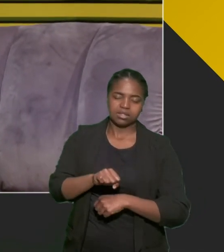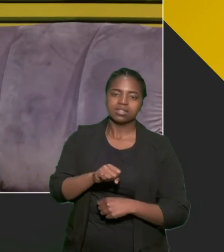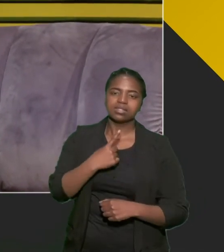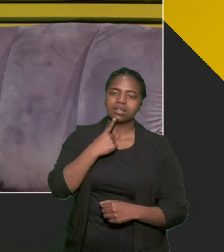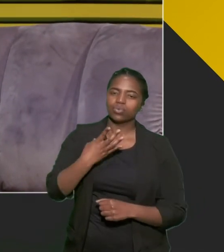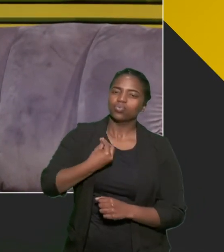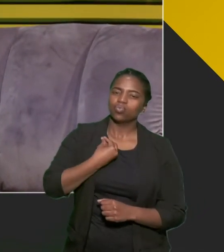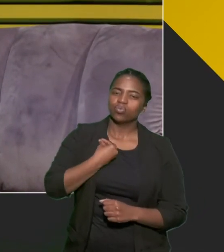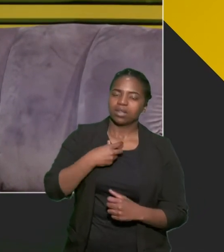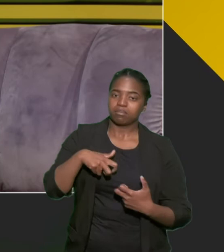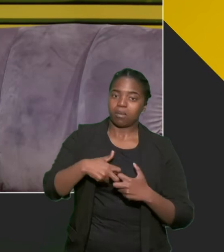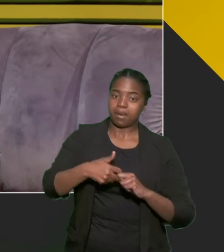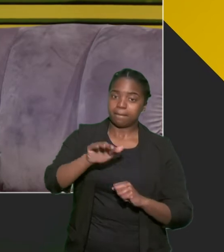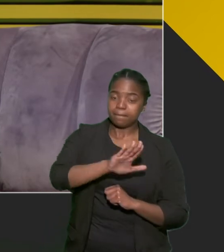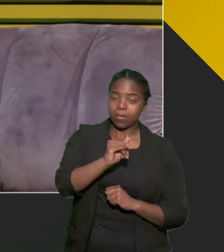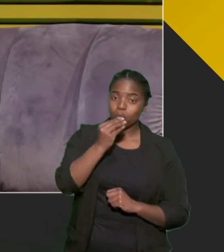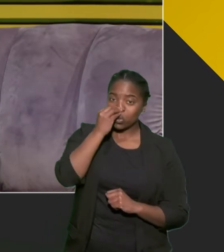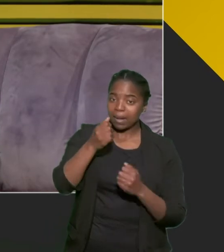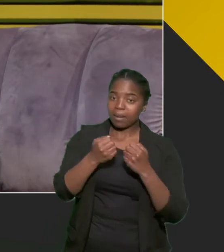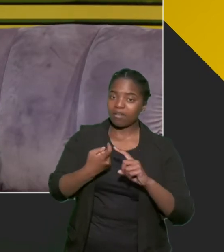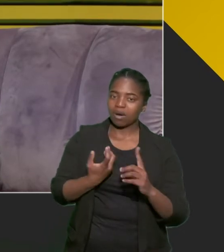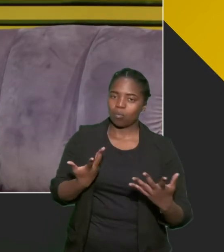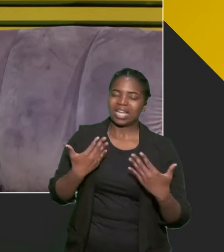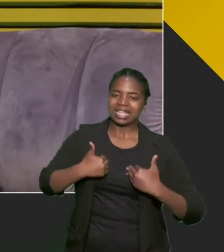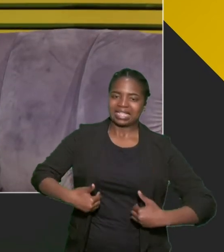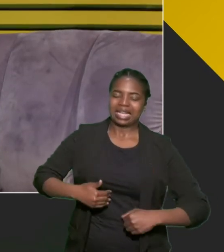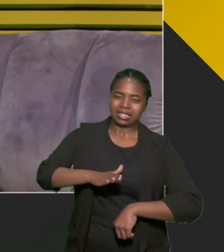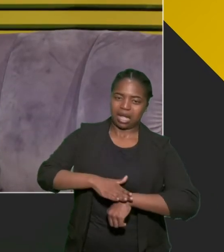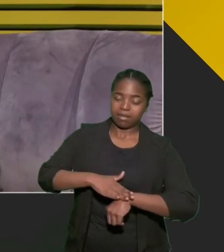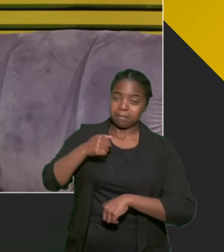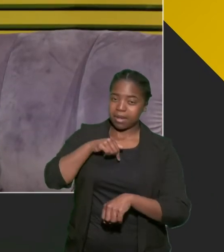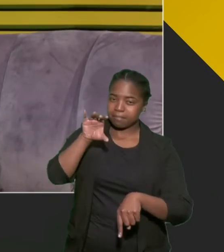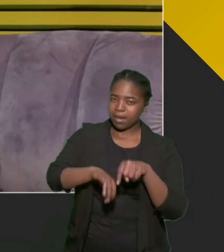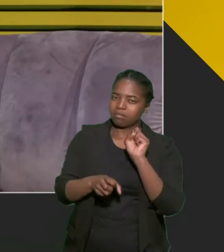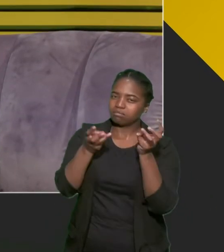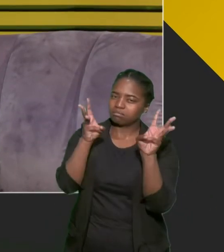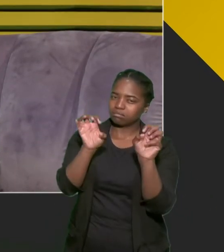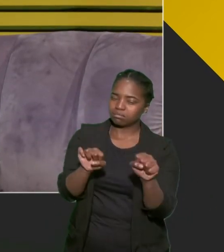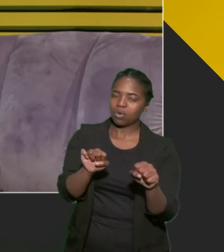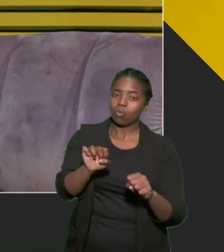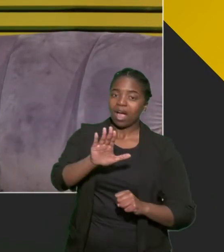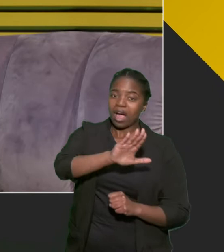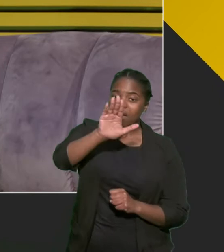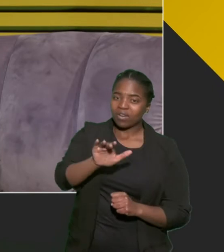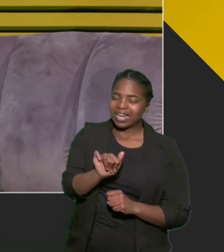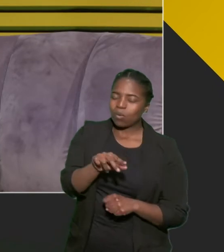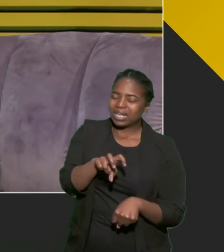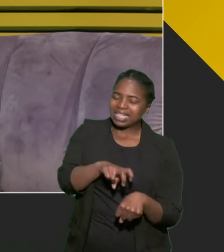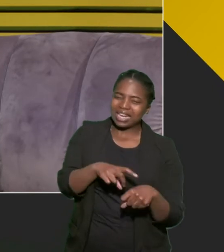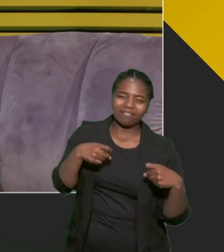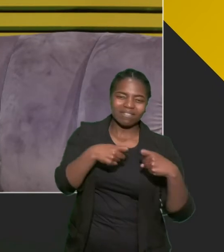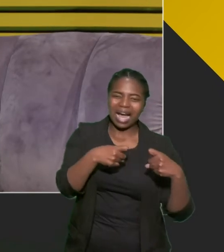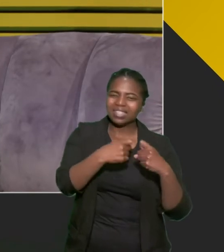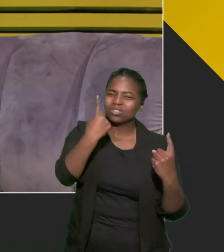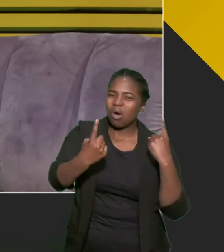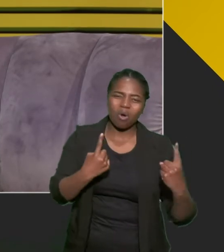African continent are experiencing. But one thing that he really said that I think stuck with me is the fact that as Africans, we need to be stop fighting